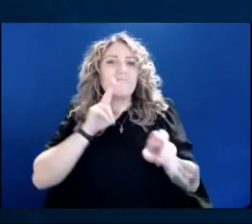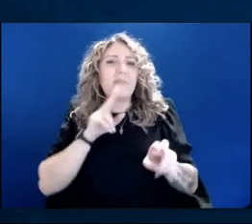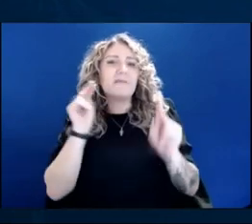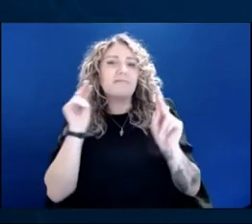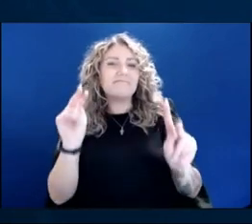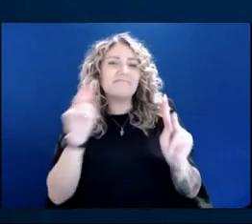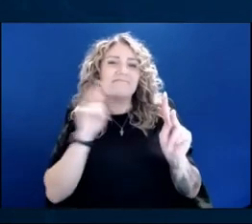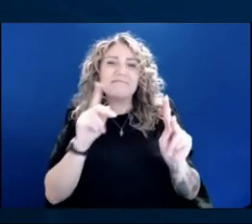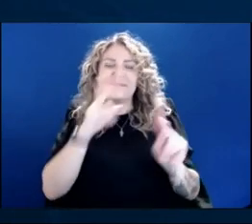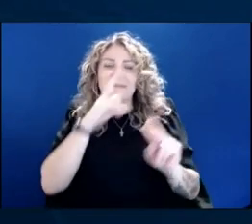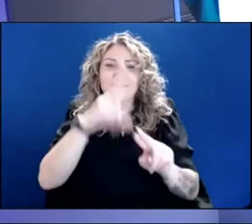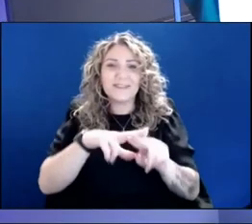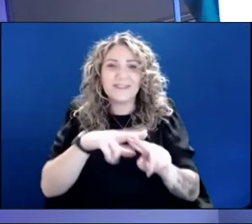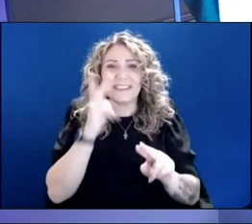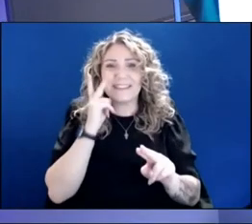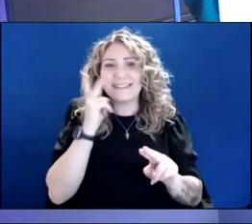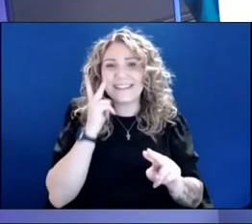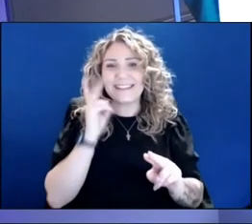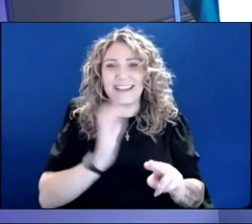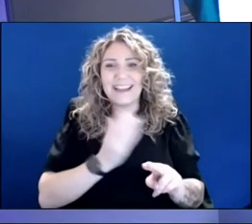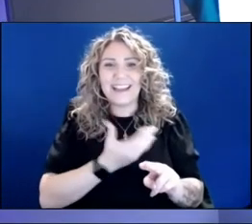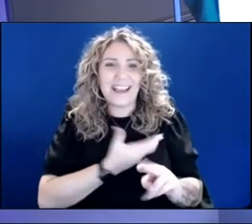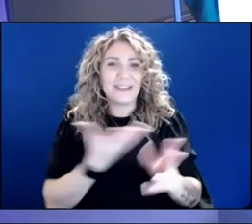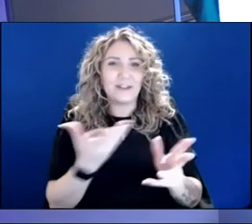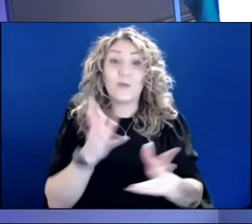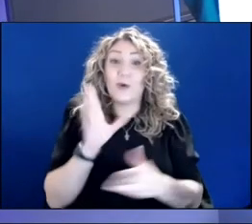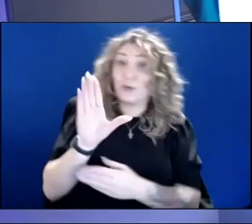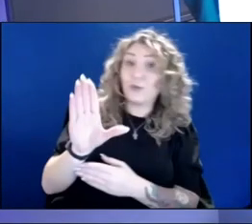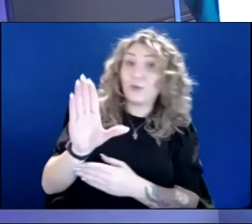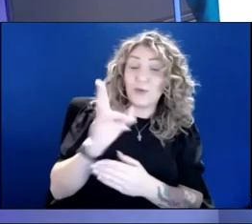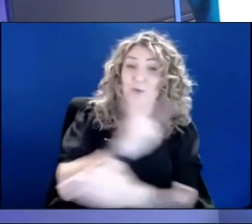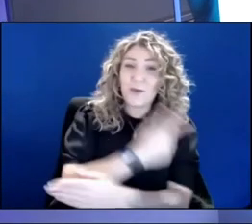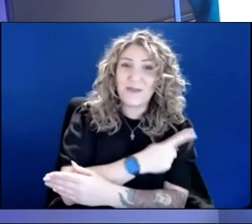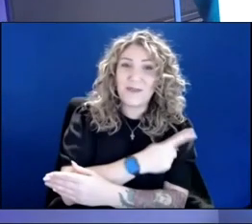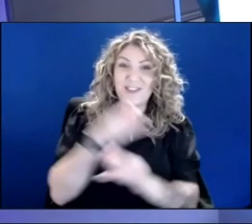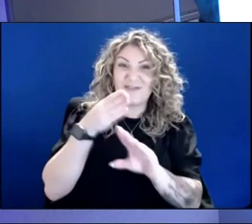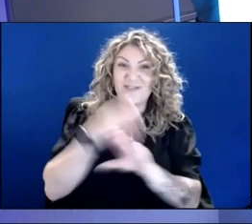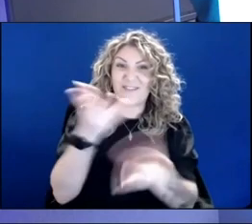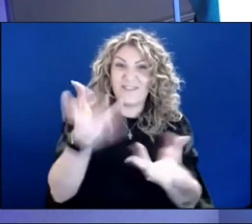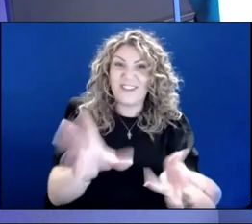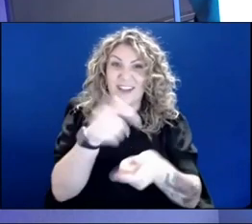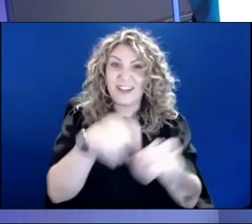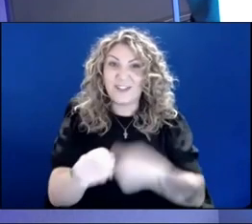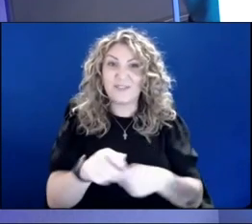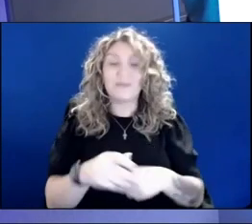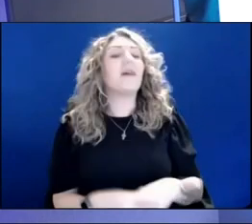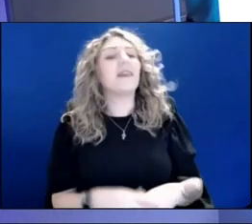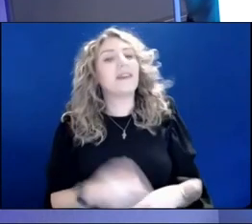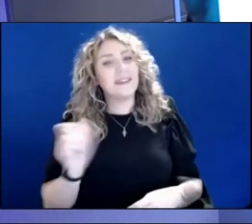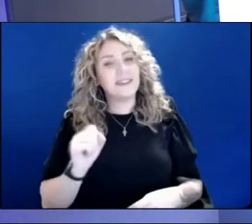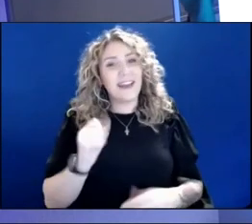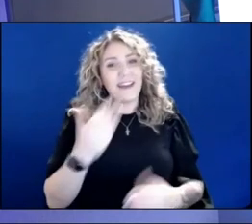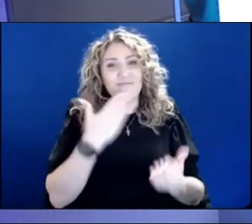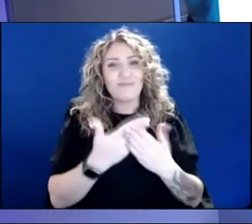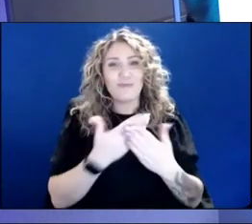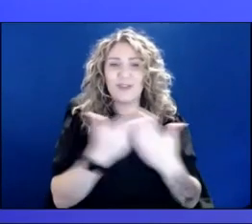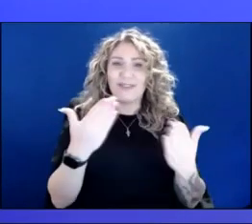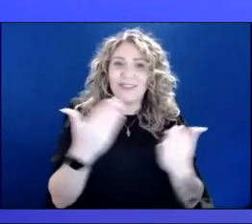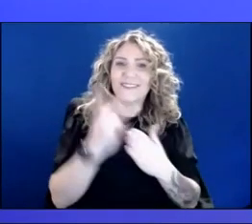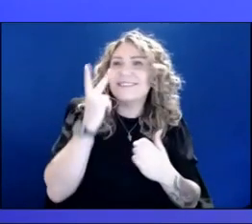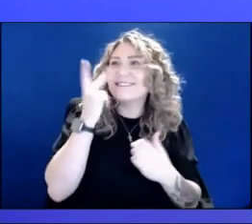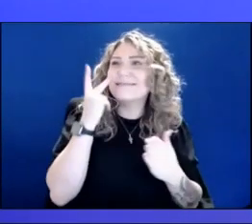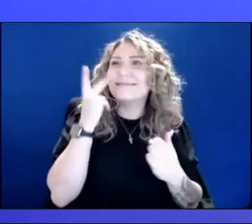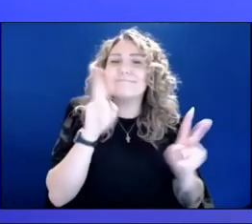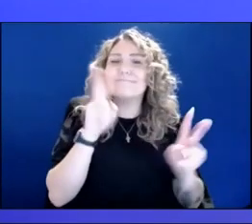see your patients after the fact, right? Yeah, it's good to see things when they go well and people have normal lives